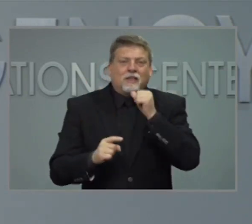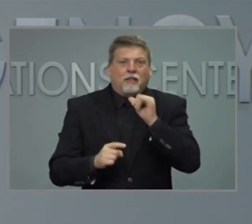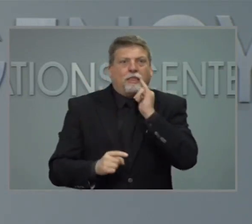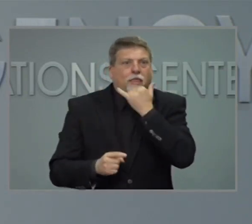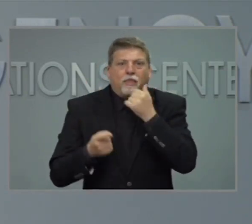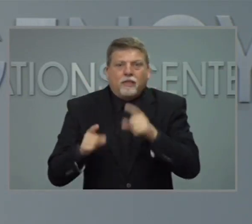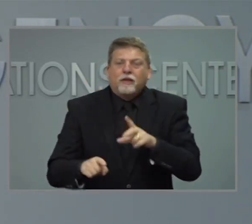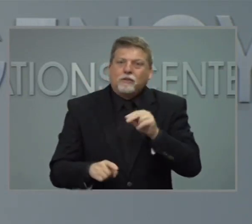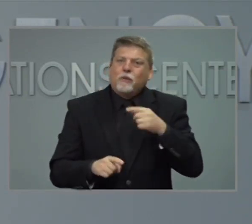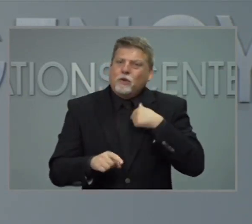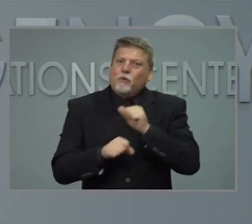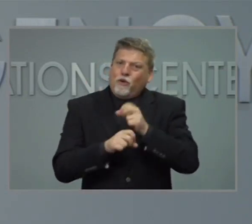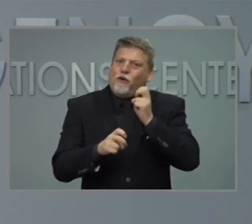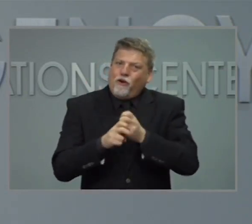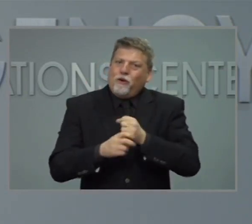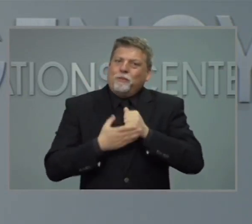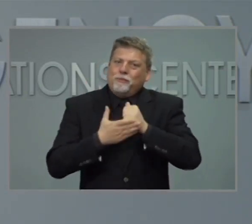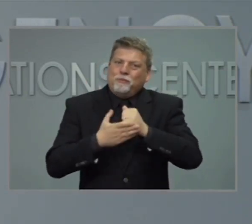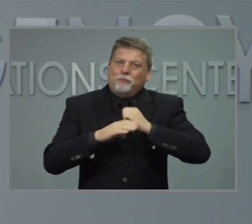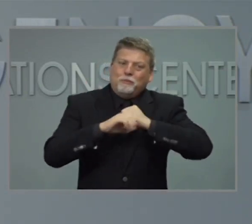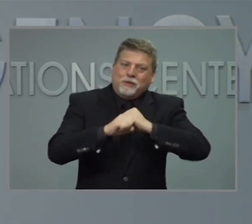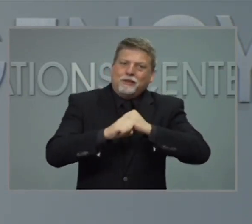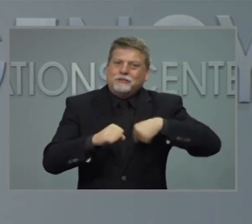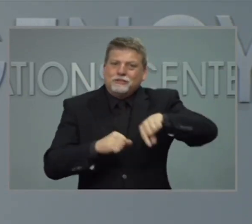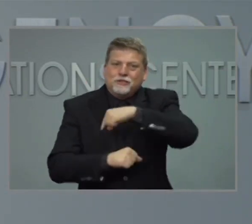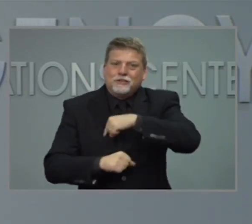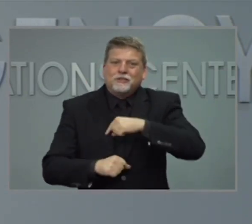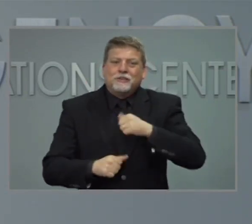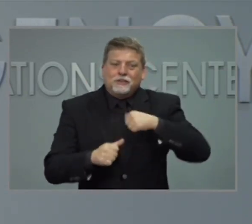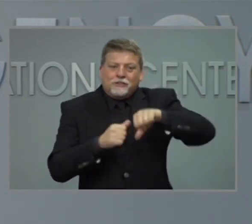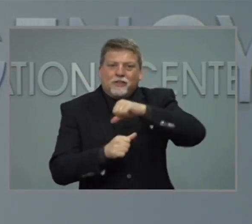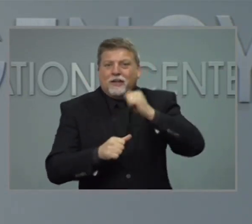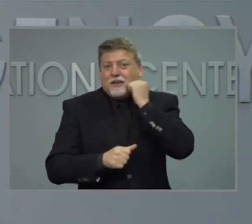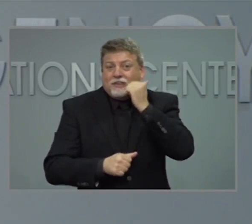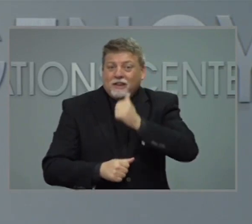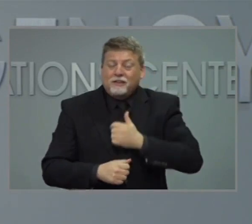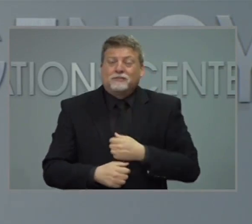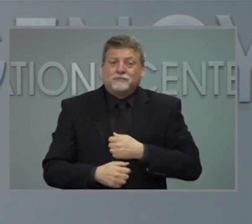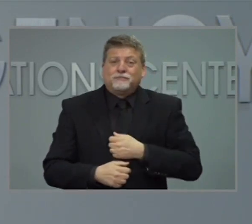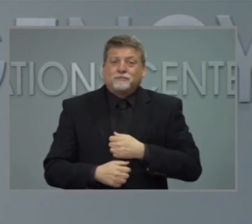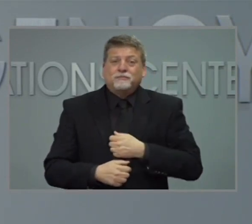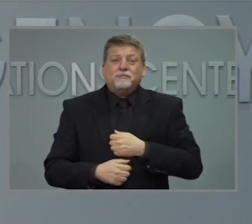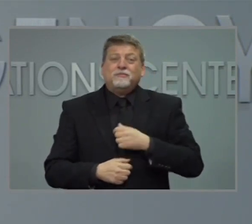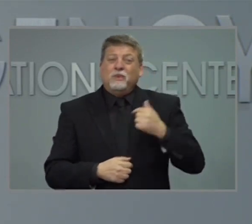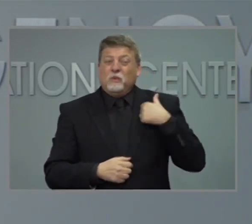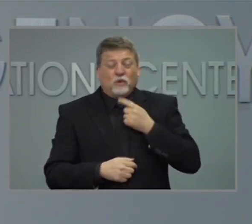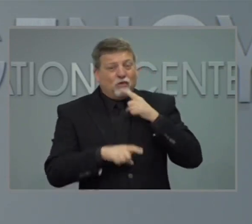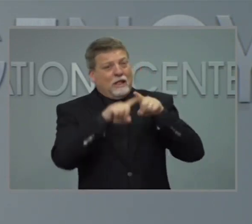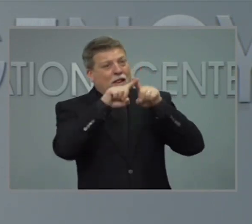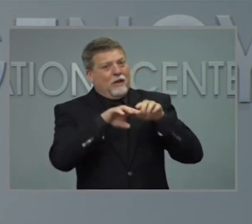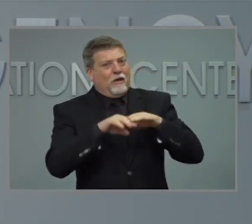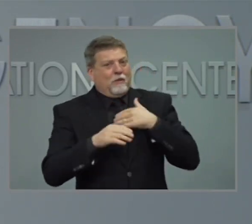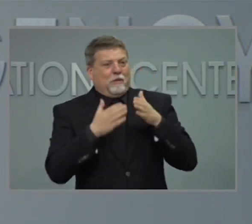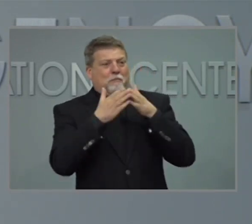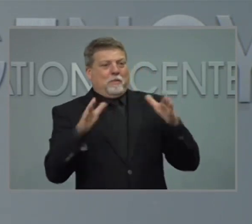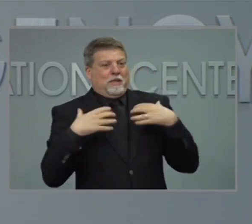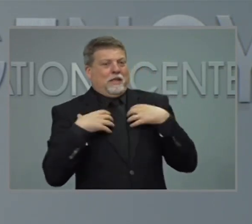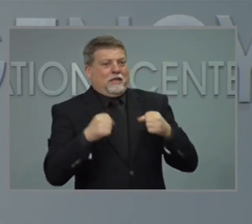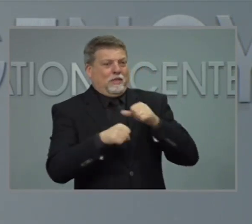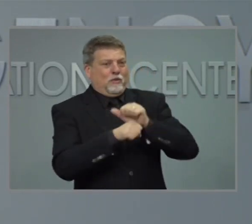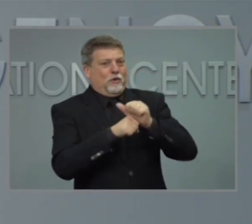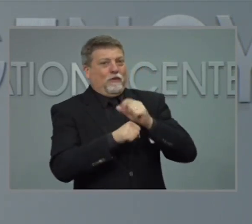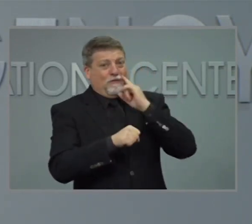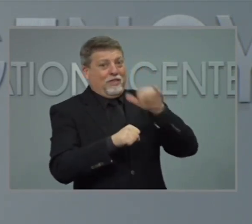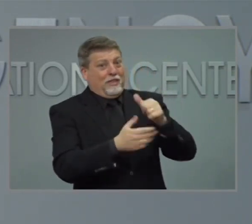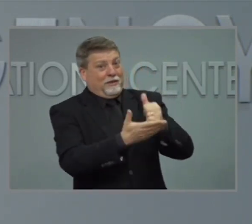protect one another day in and day out. And none of it could have happened without our public health workers. And as was mentioned, it